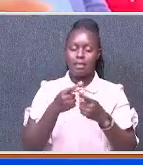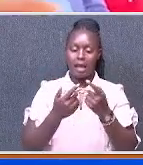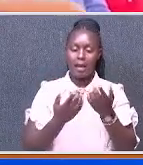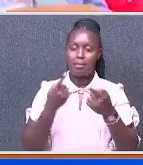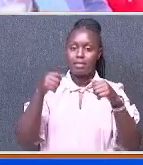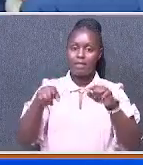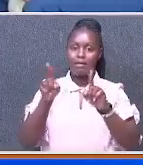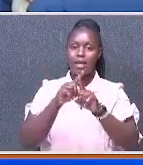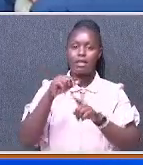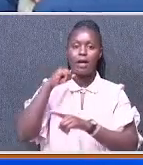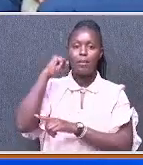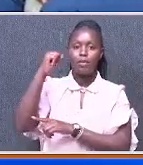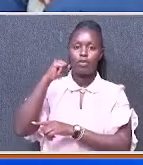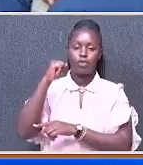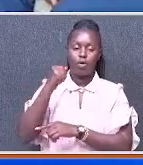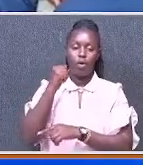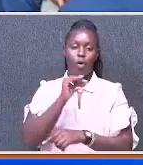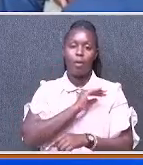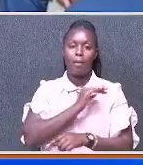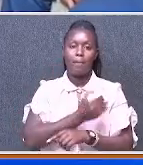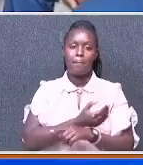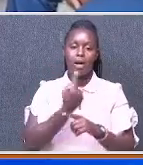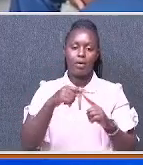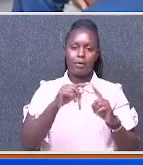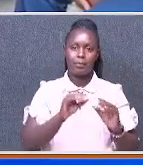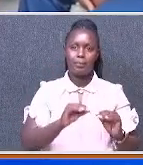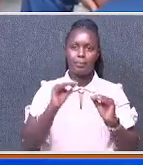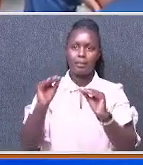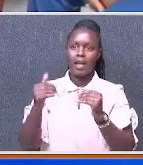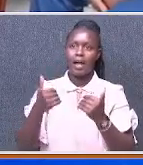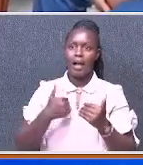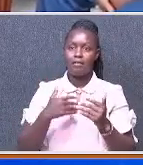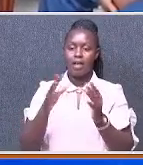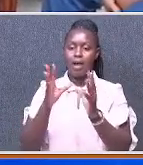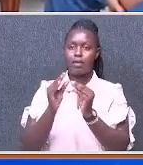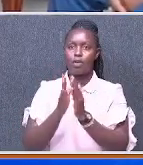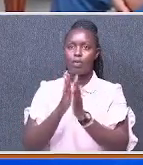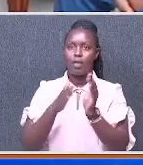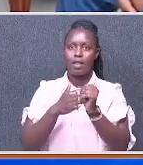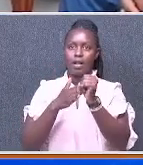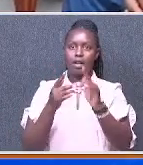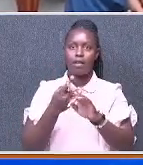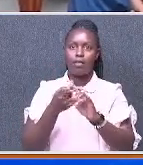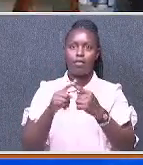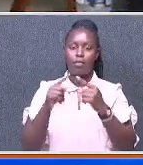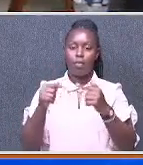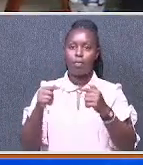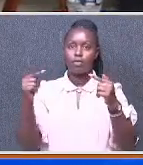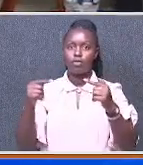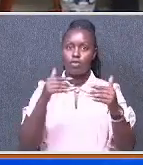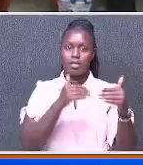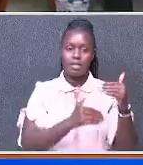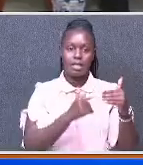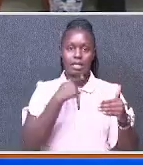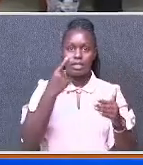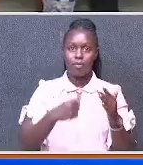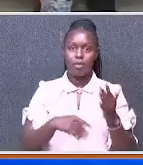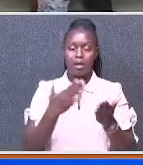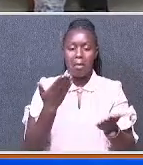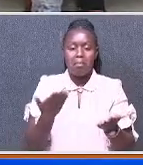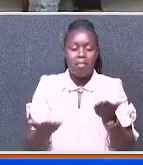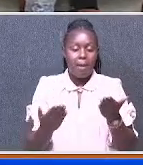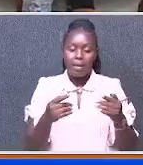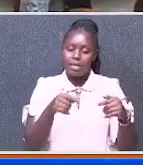political power player. His recent actions, such as holding a meeting with leaders from the opposition side, suggest that he may be positioning